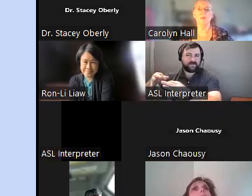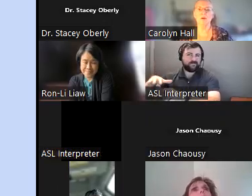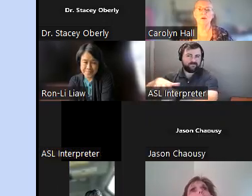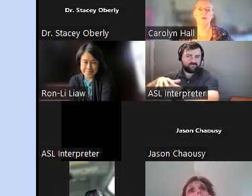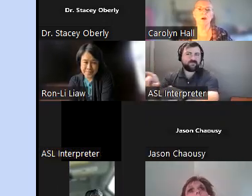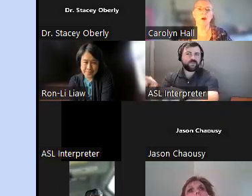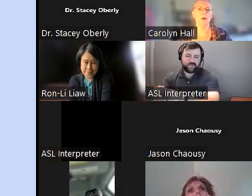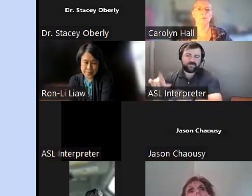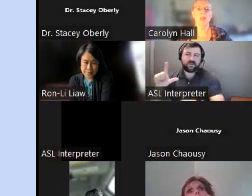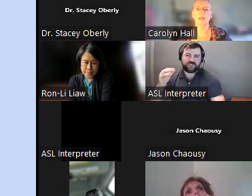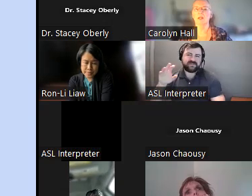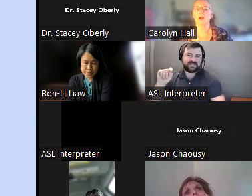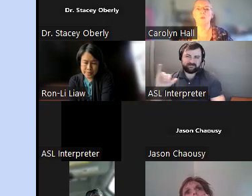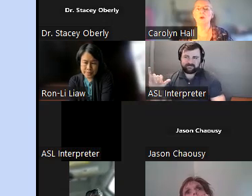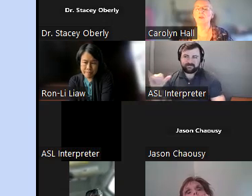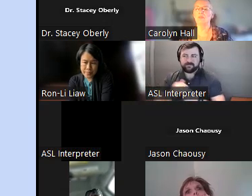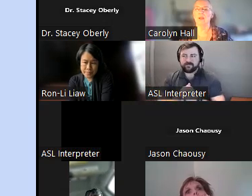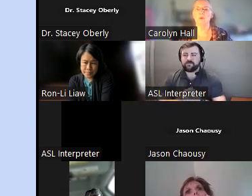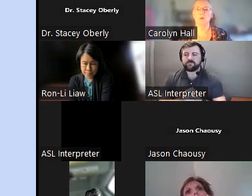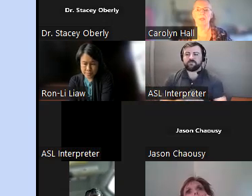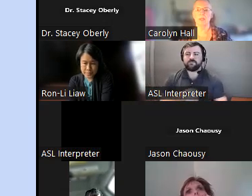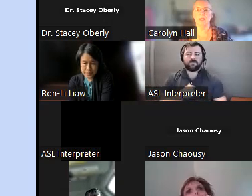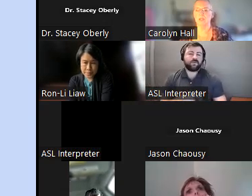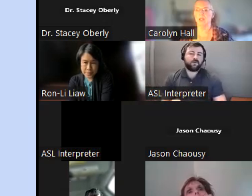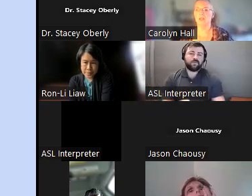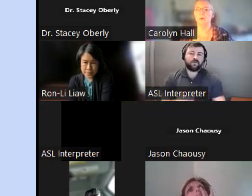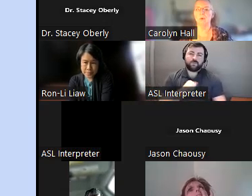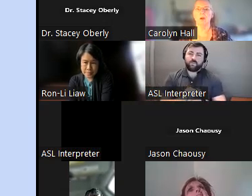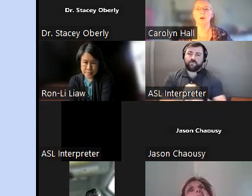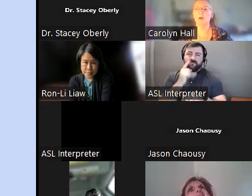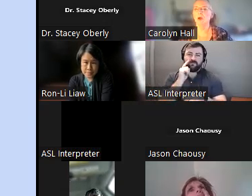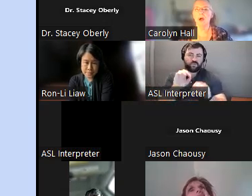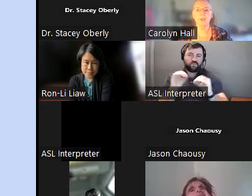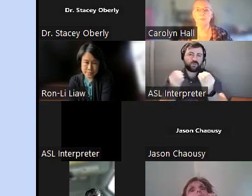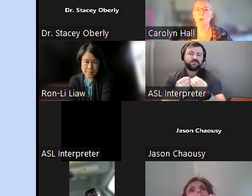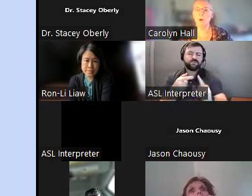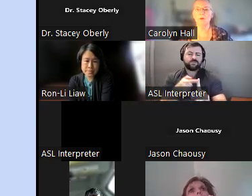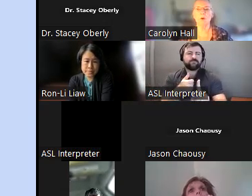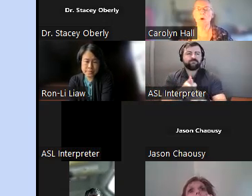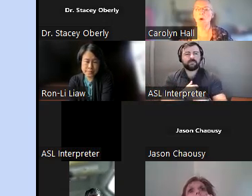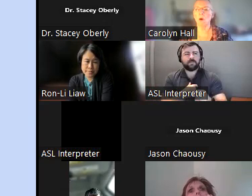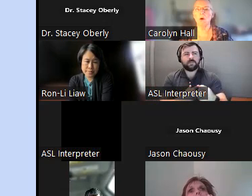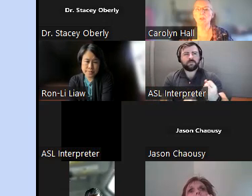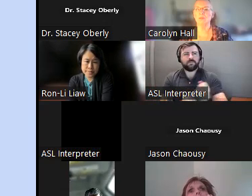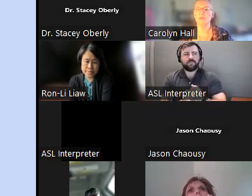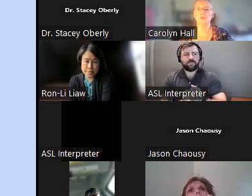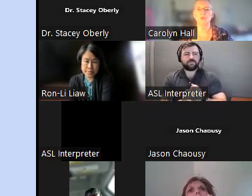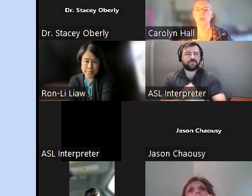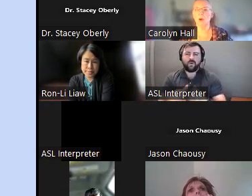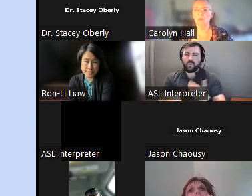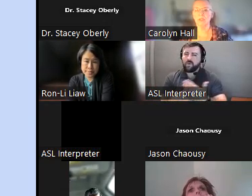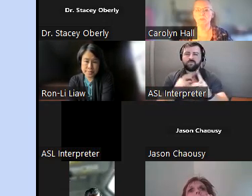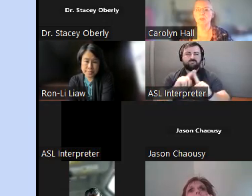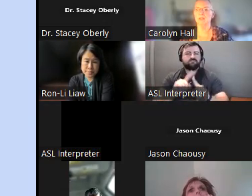am also work for an organization where I support all individuals